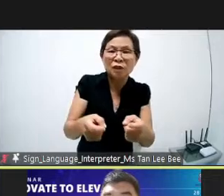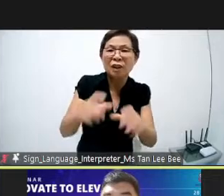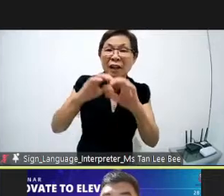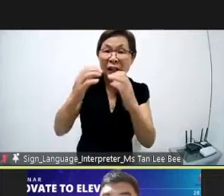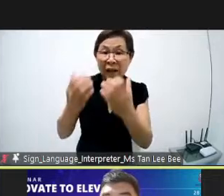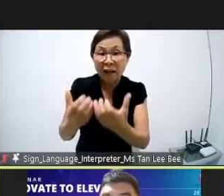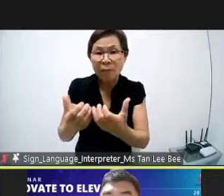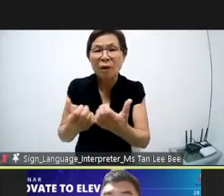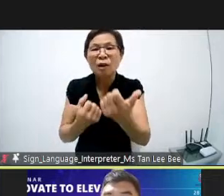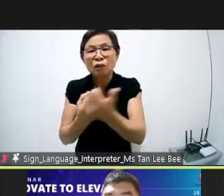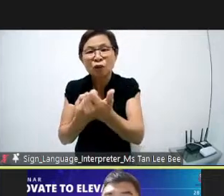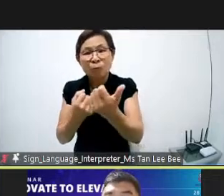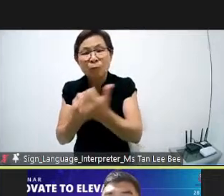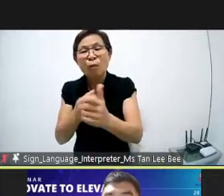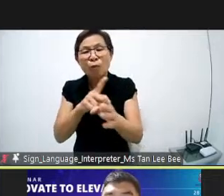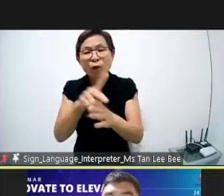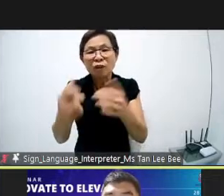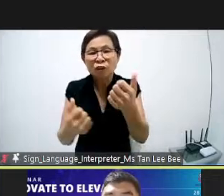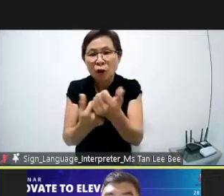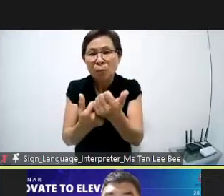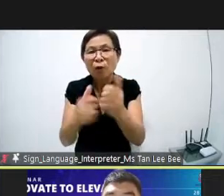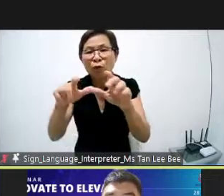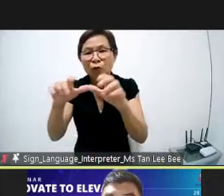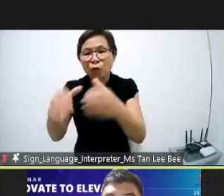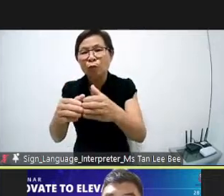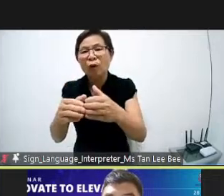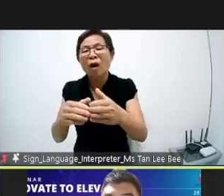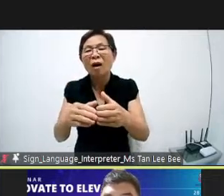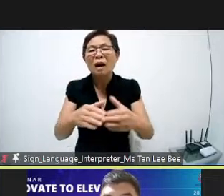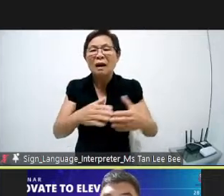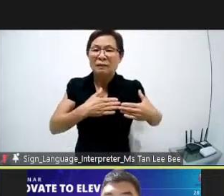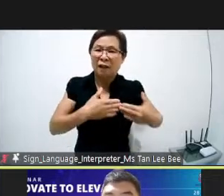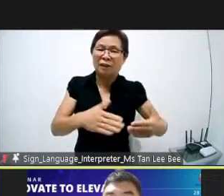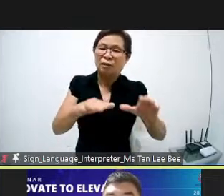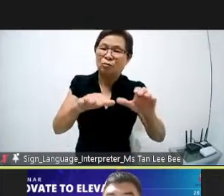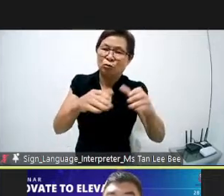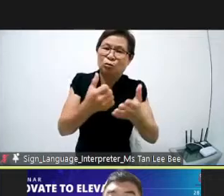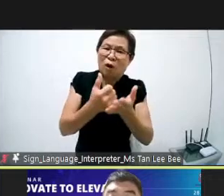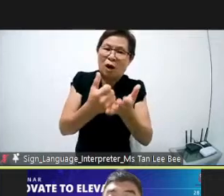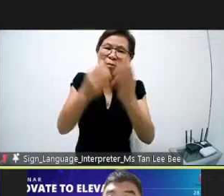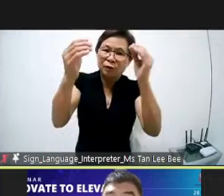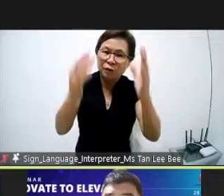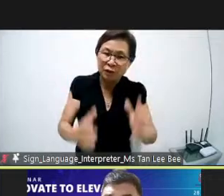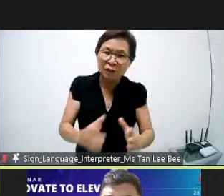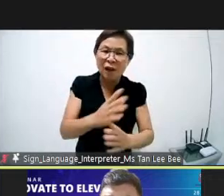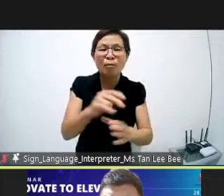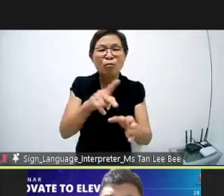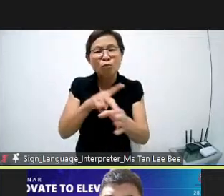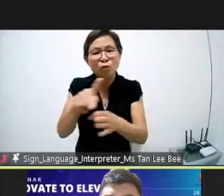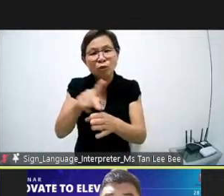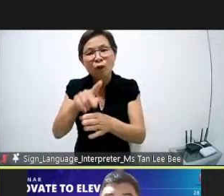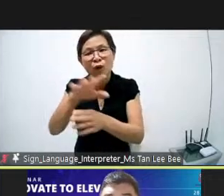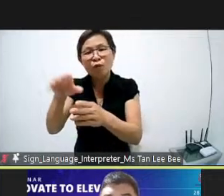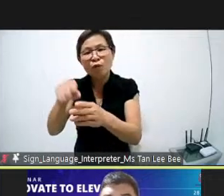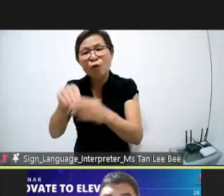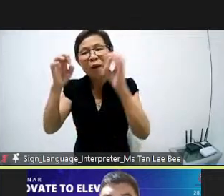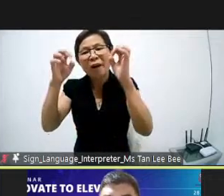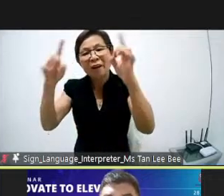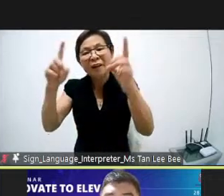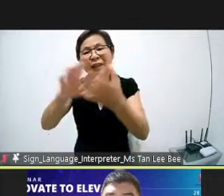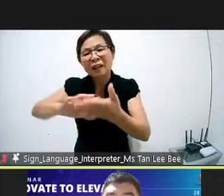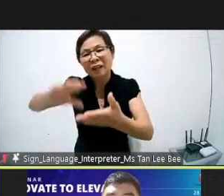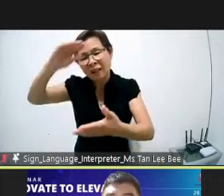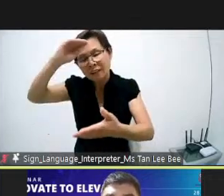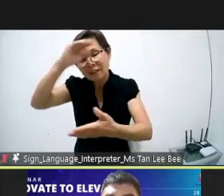group dedicated to help teachers, parents, and other professionals involved in educating learners with disabilities. This organization